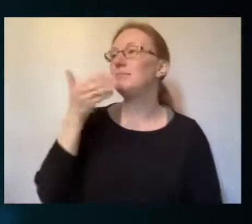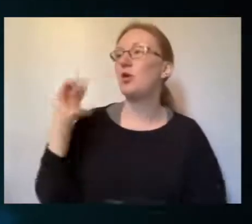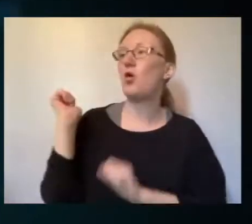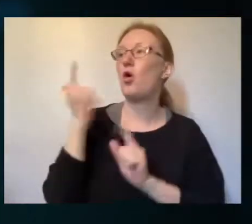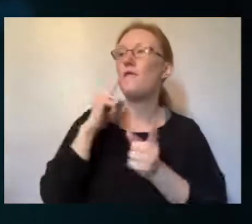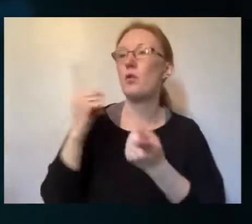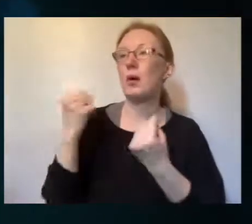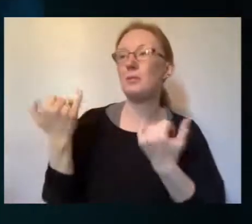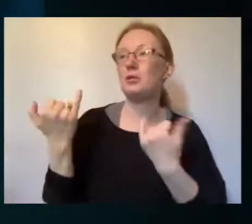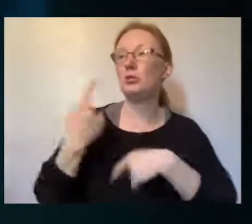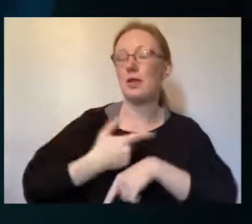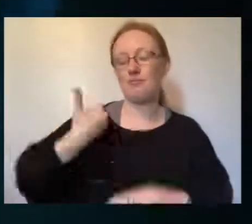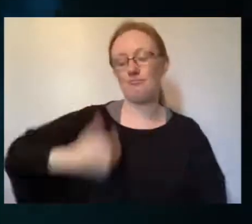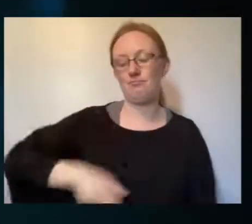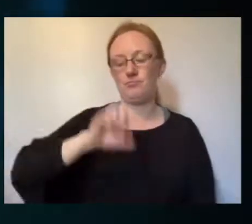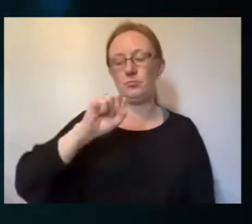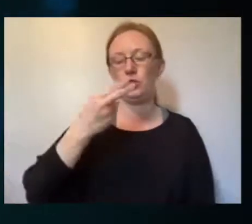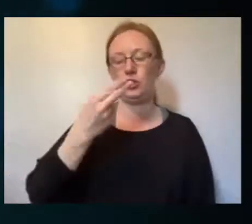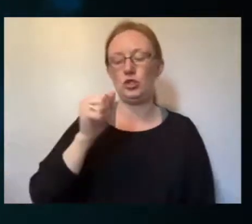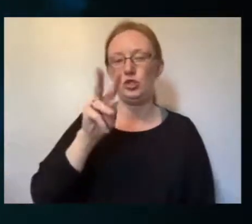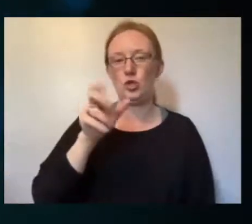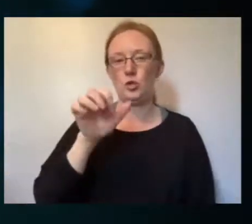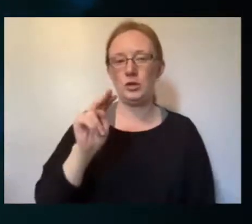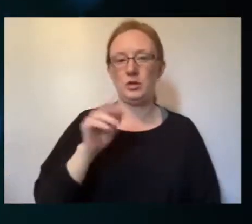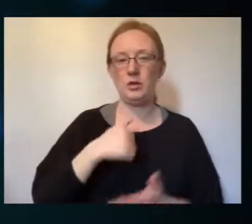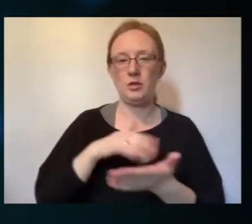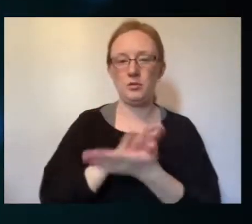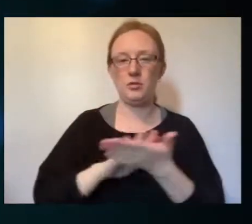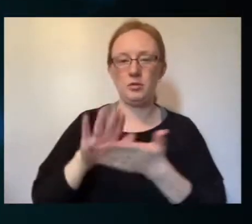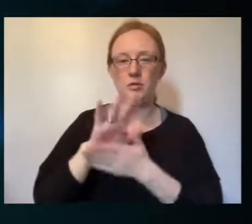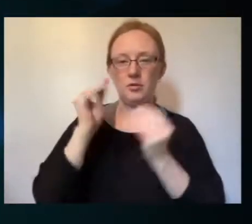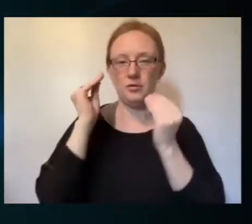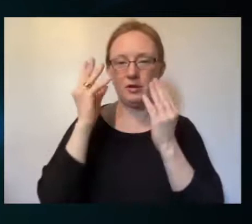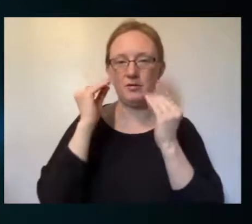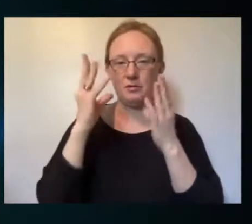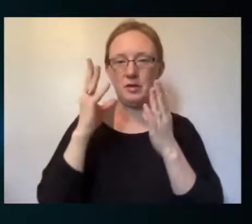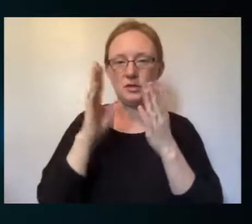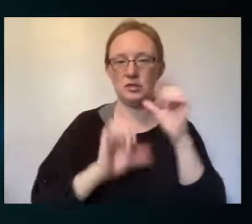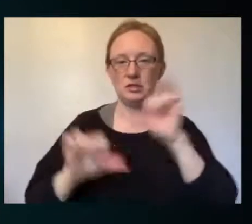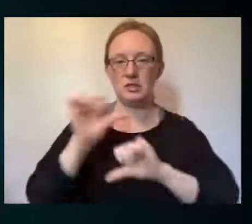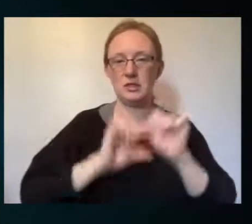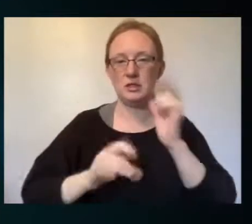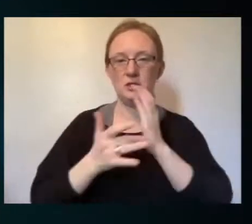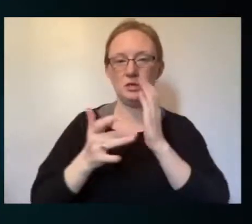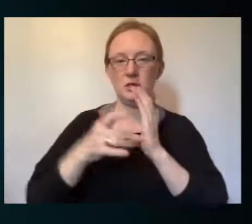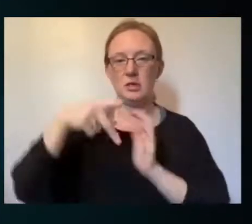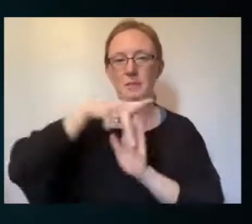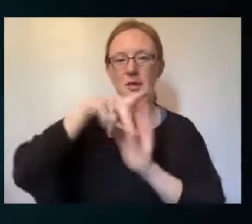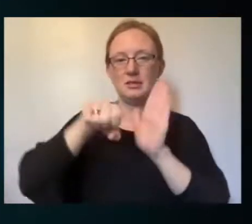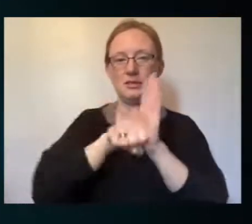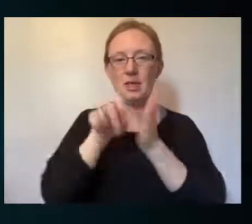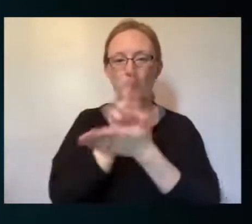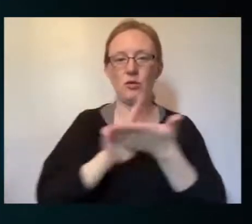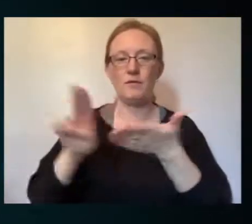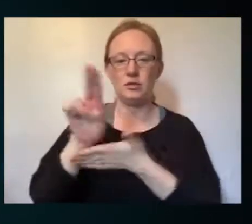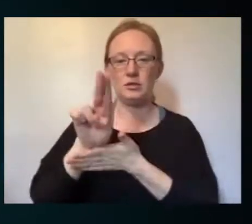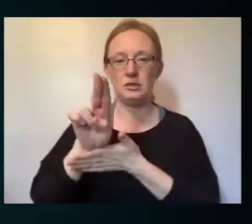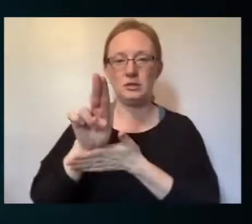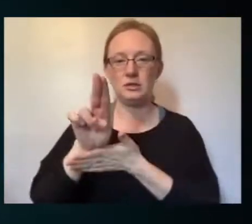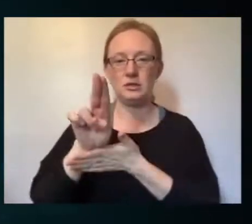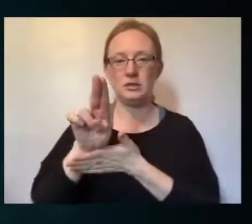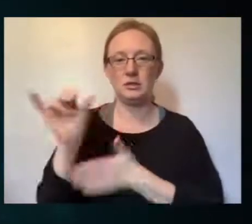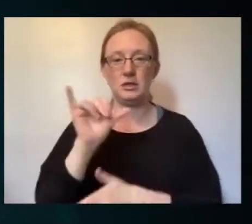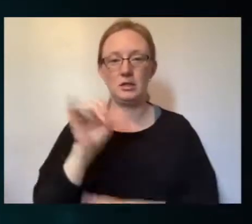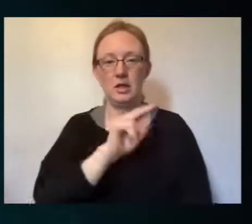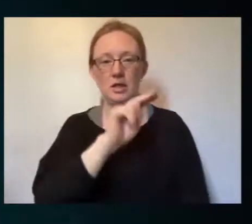I'm Shawen Bardzell, professor in College of Information Sciences and Technology at Penn State University. Like Neha,